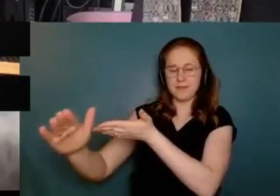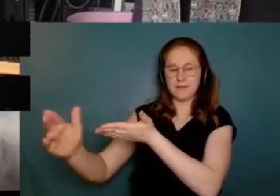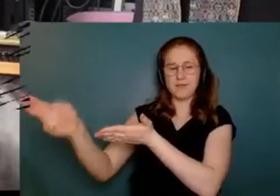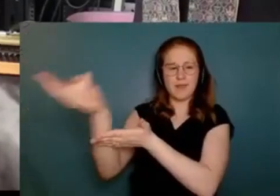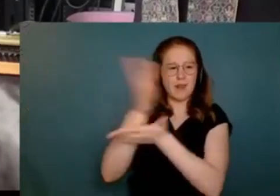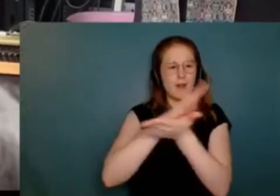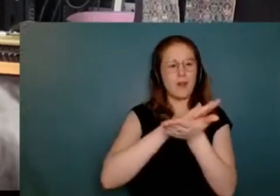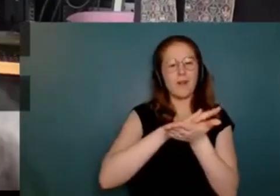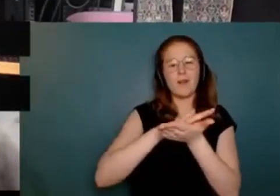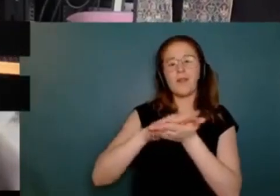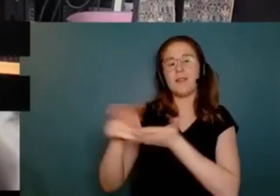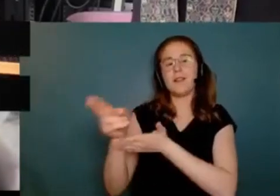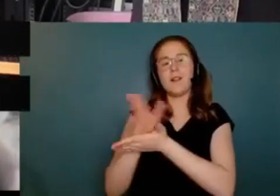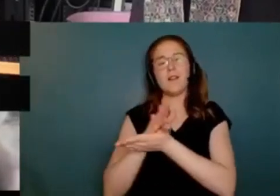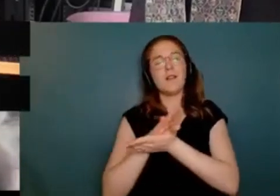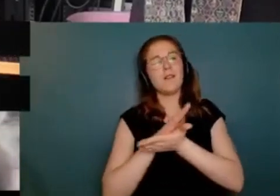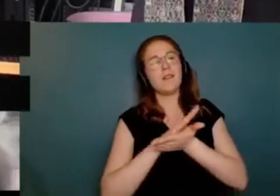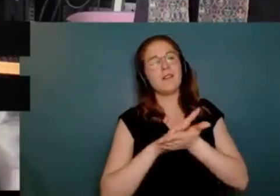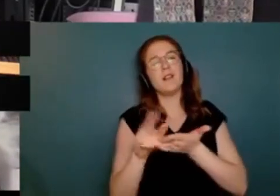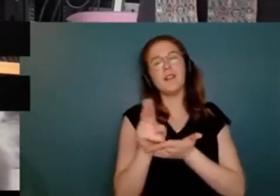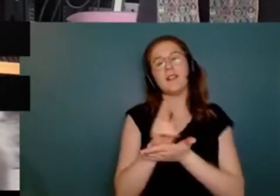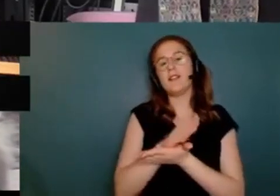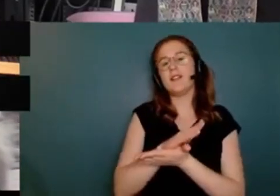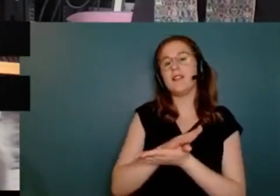Holy, holy, holy.